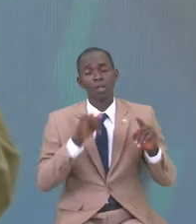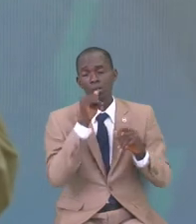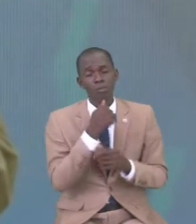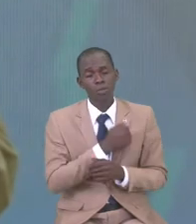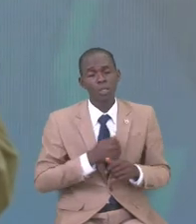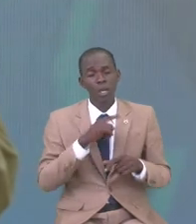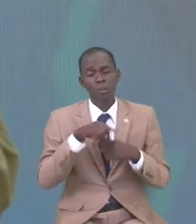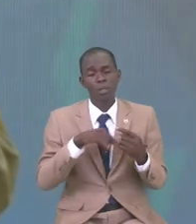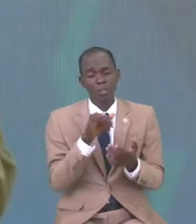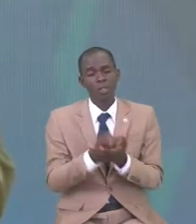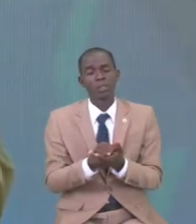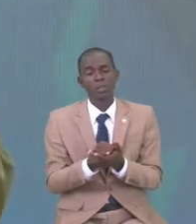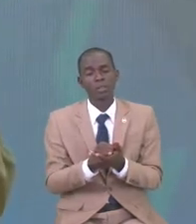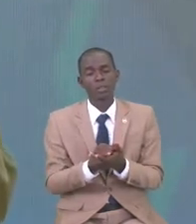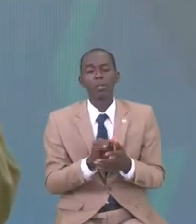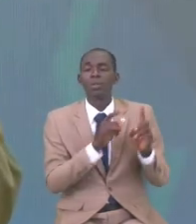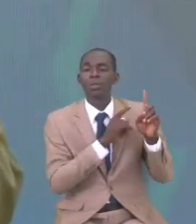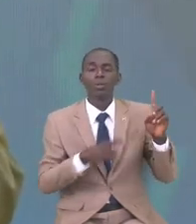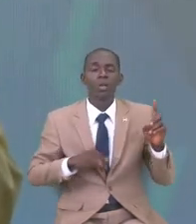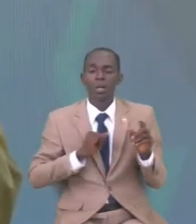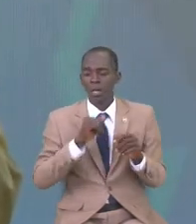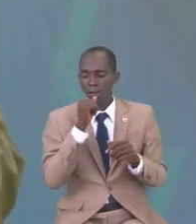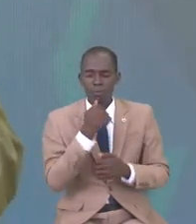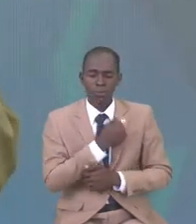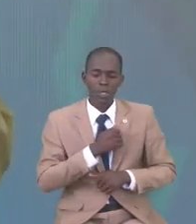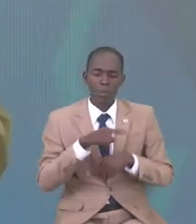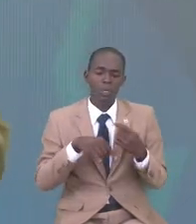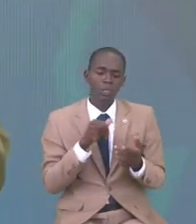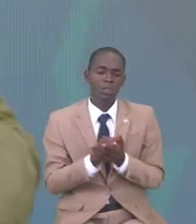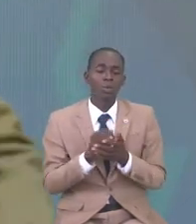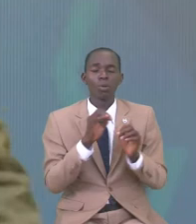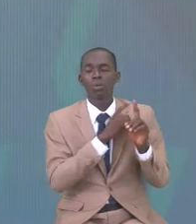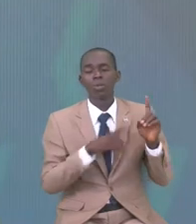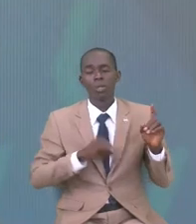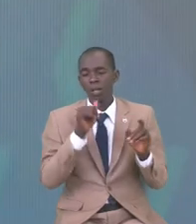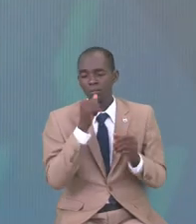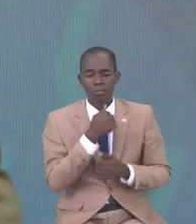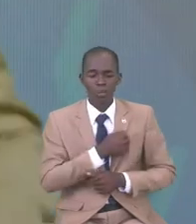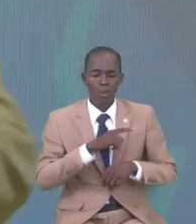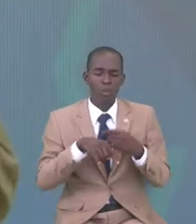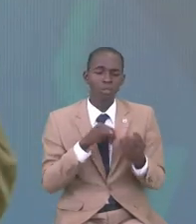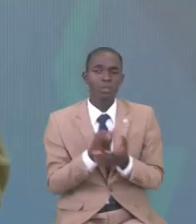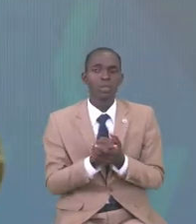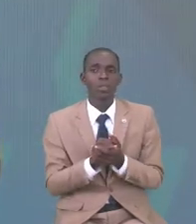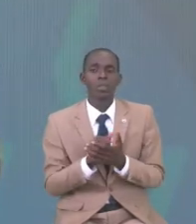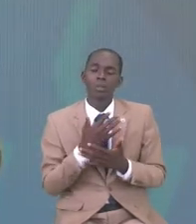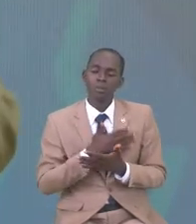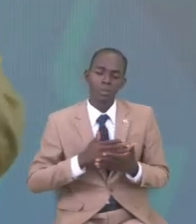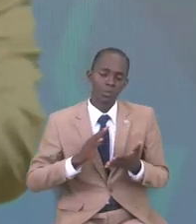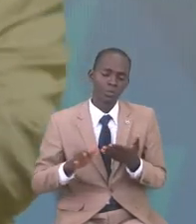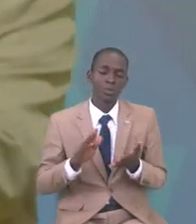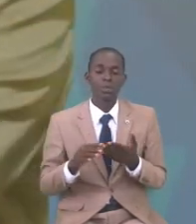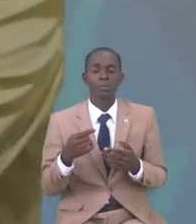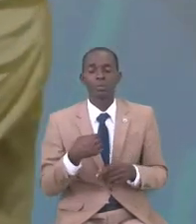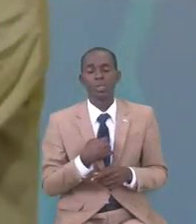that. Oh Lord, I'm sorry about that. Oh Lord, I'm sorry about that. Please forgive me